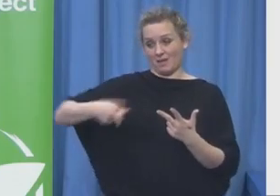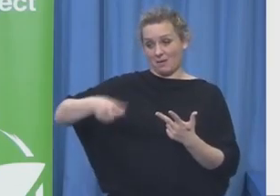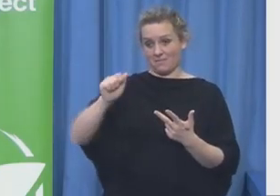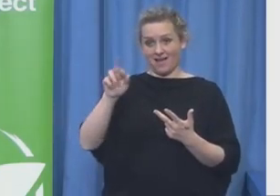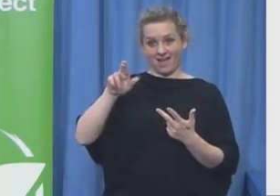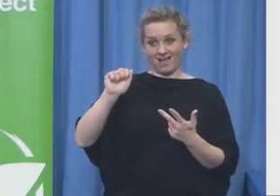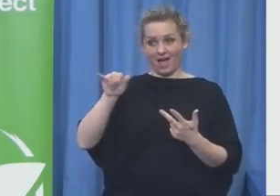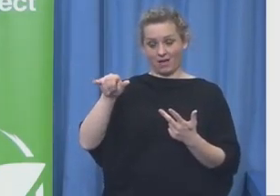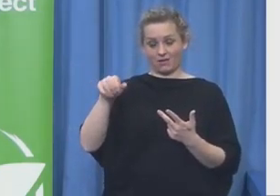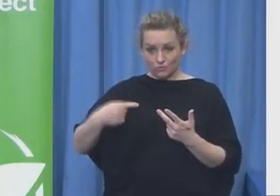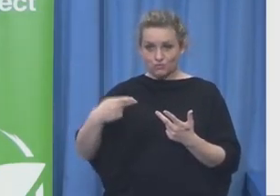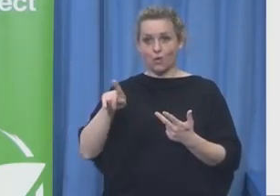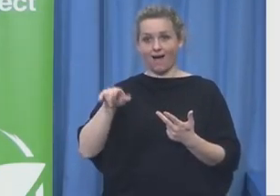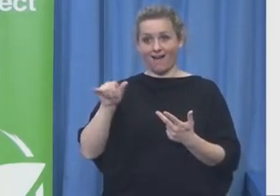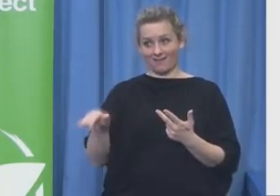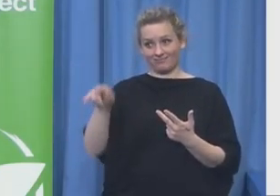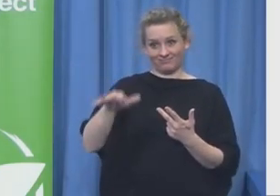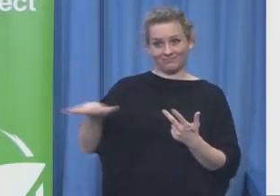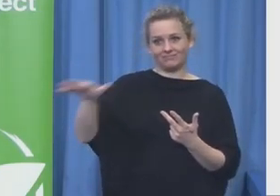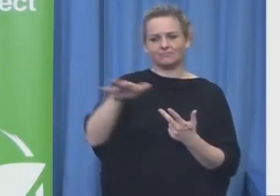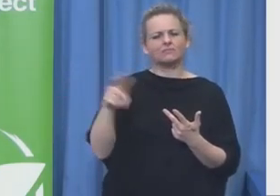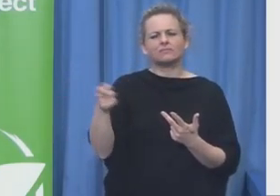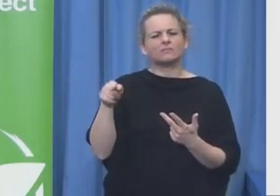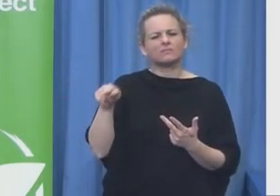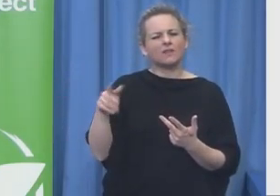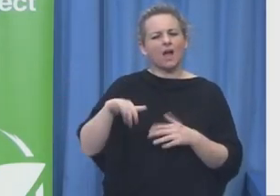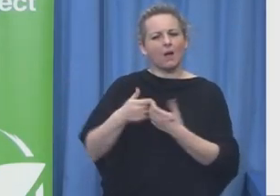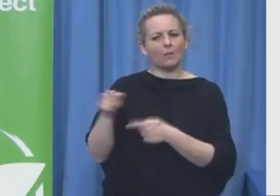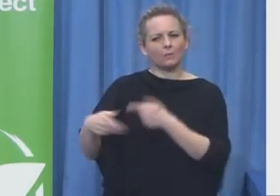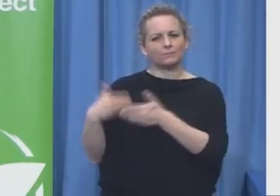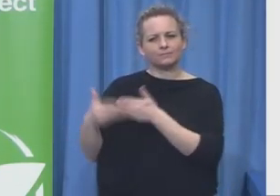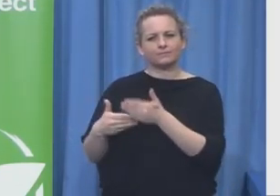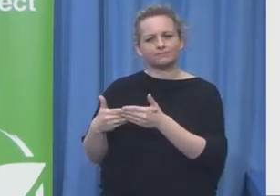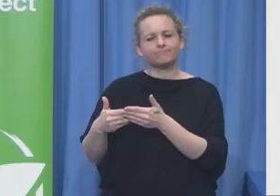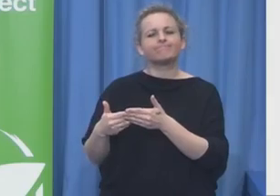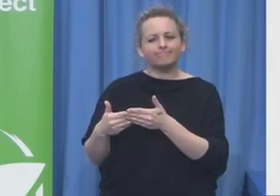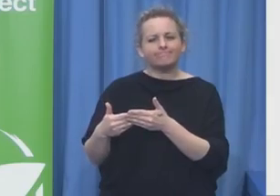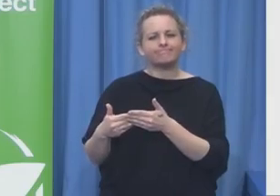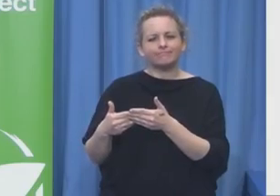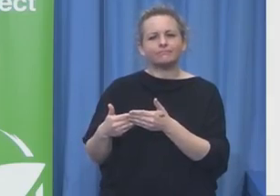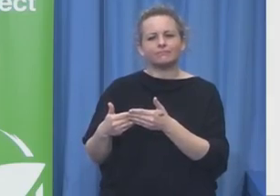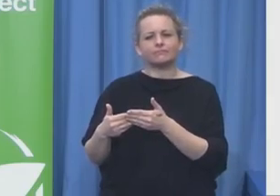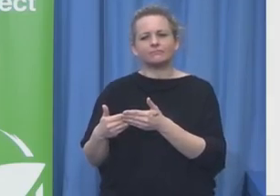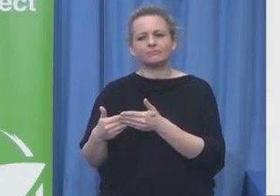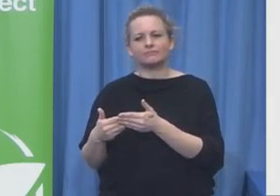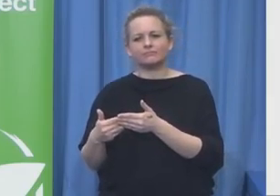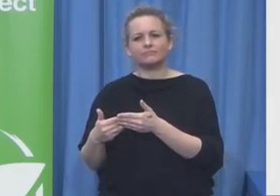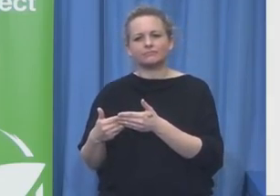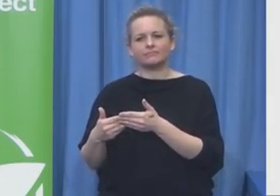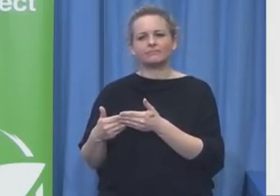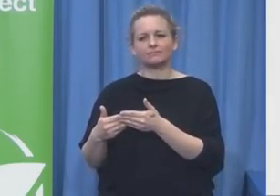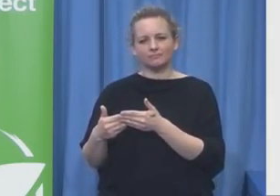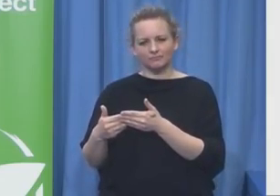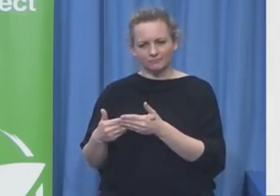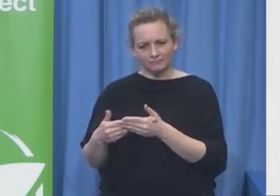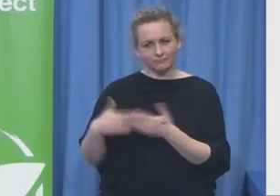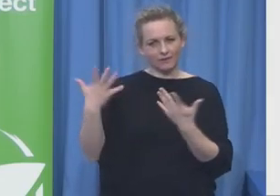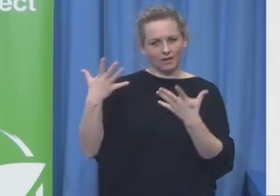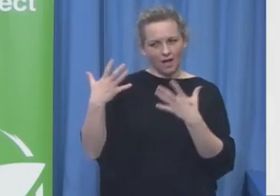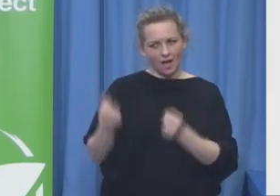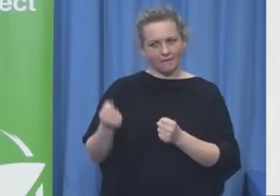forged relationships with over 100 public and private employers. And they did so from